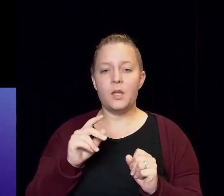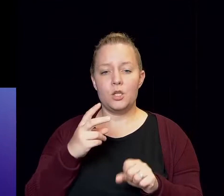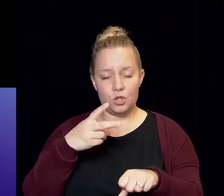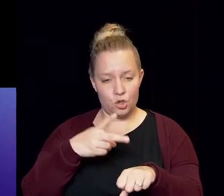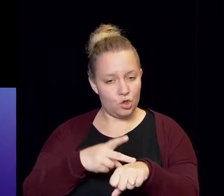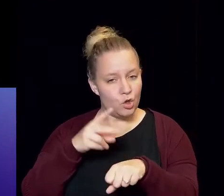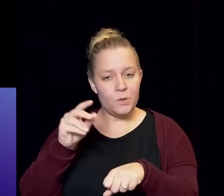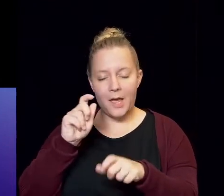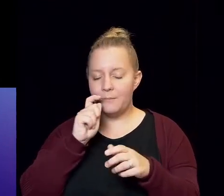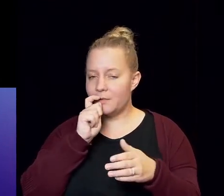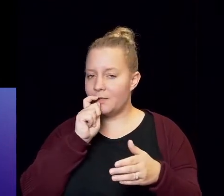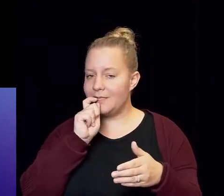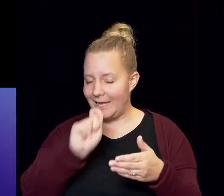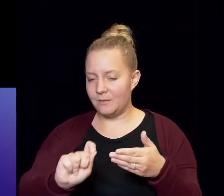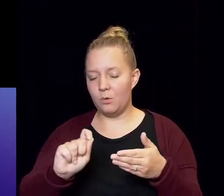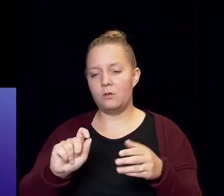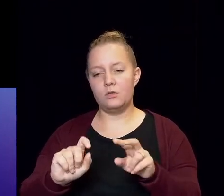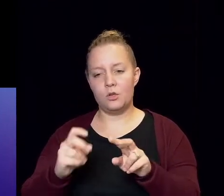left. So I'm going to write